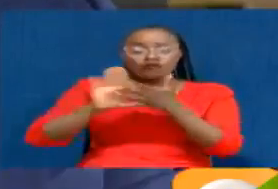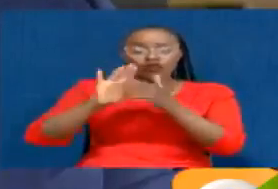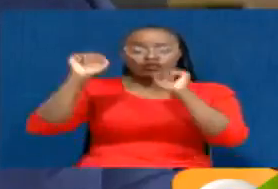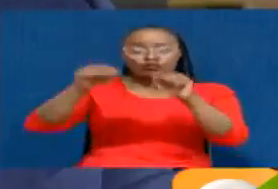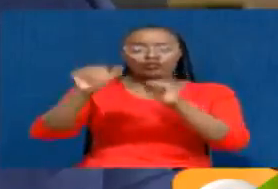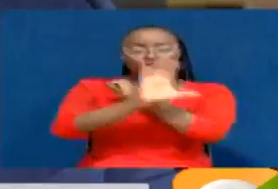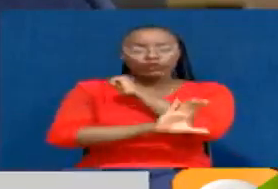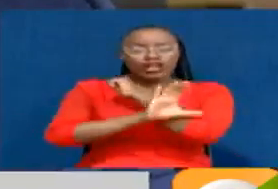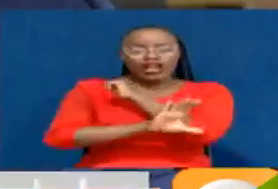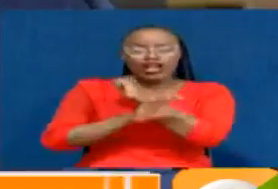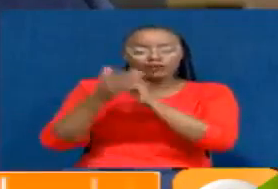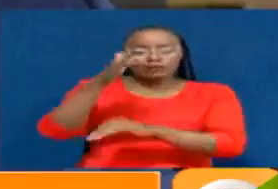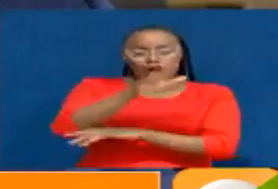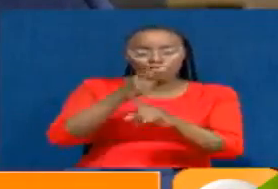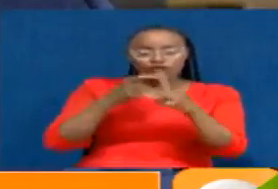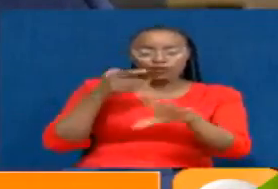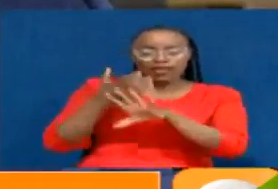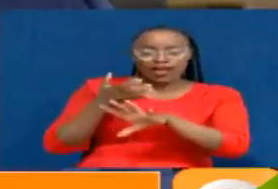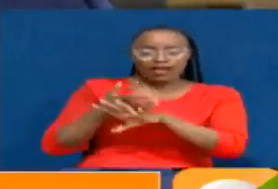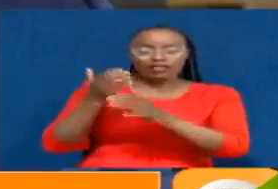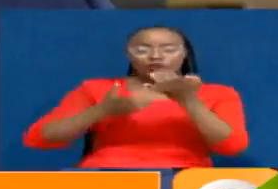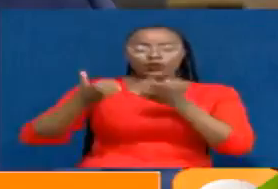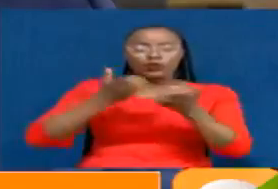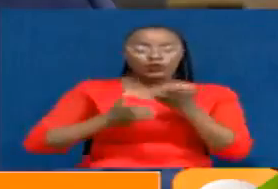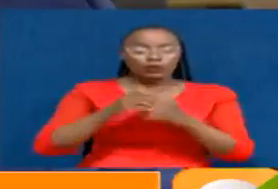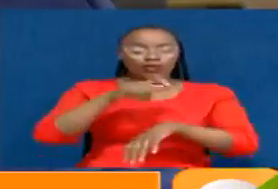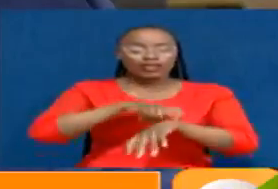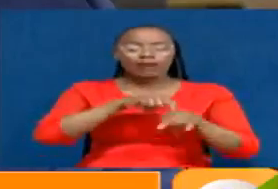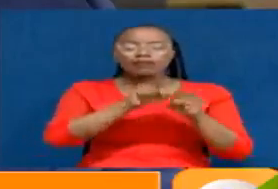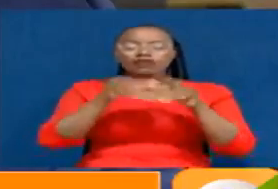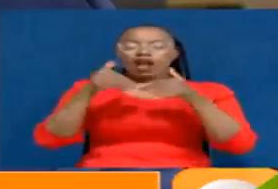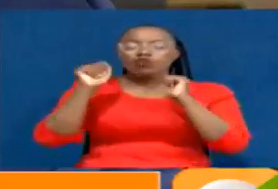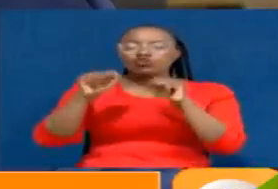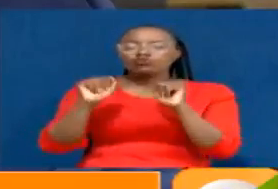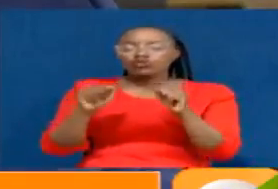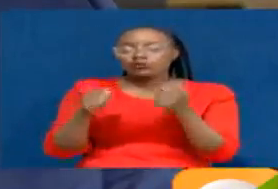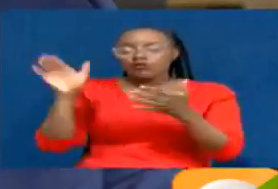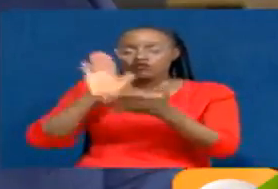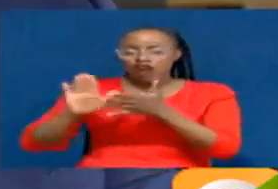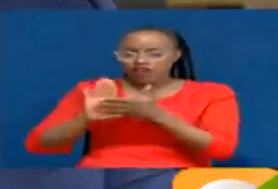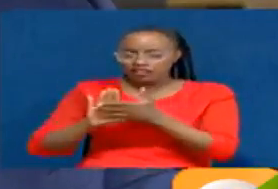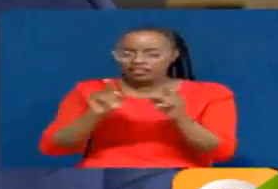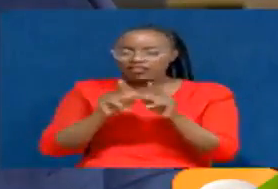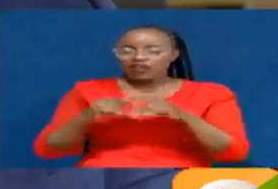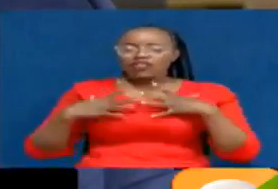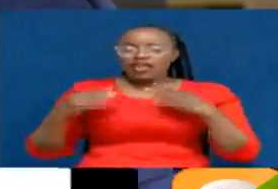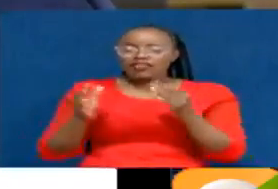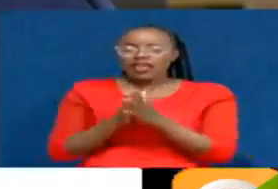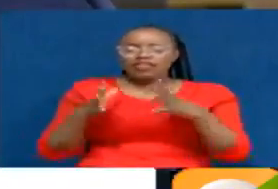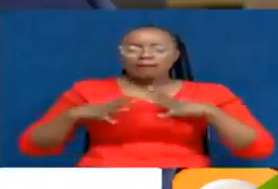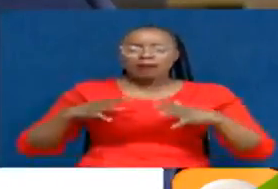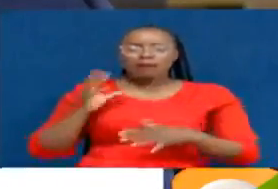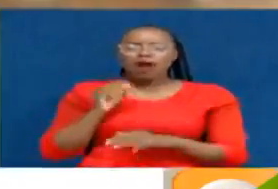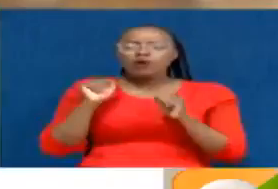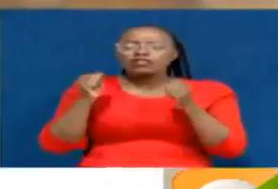can the country bounce back from the difficult economic times? How quickly can the health and well-being of our people